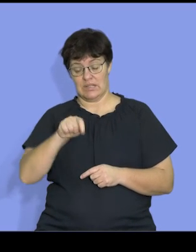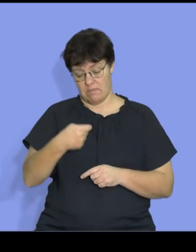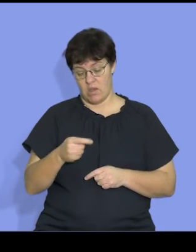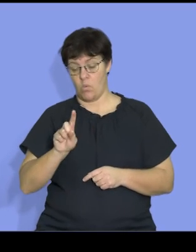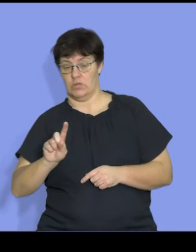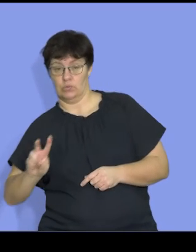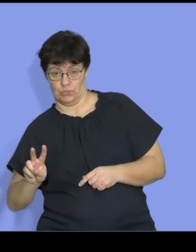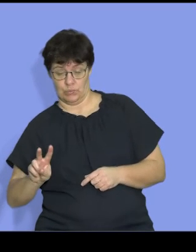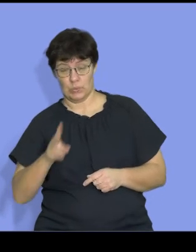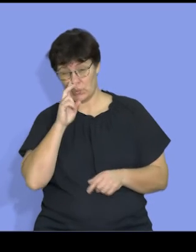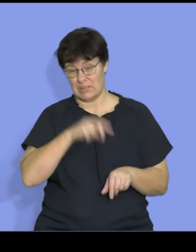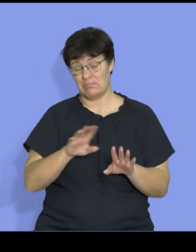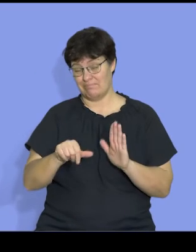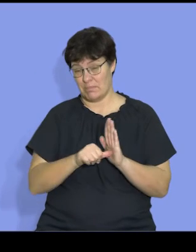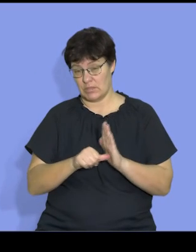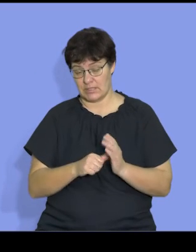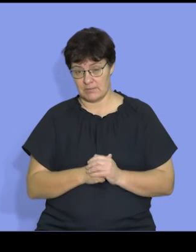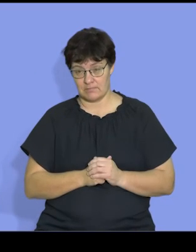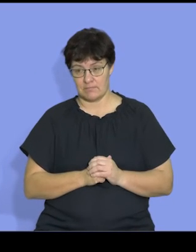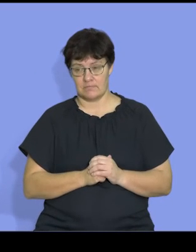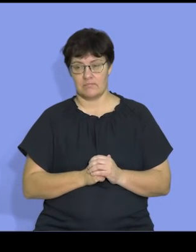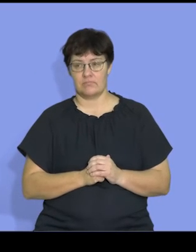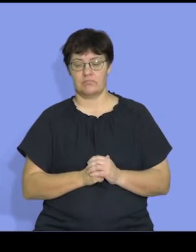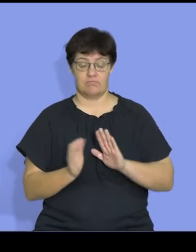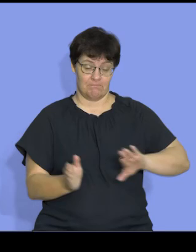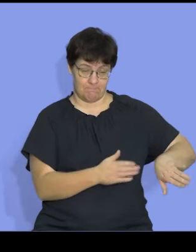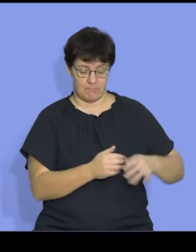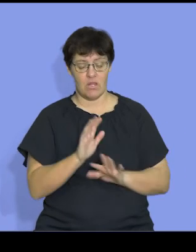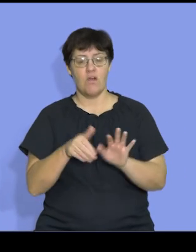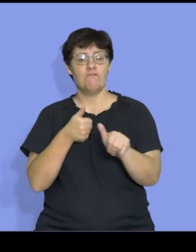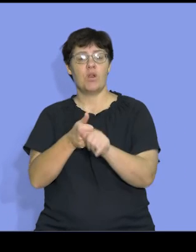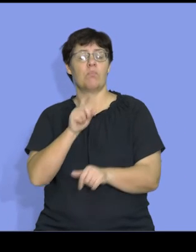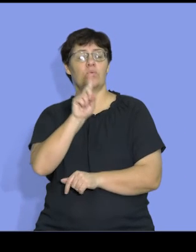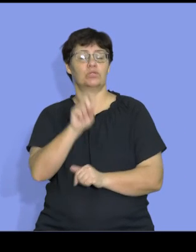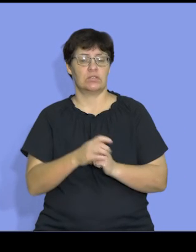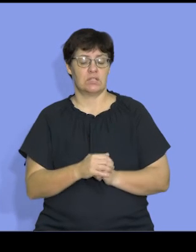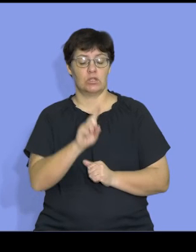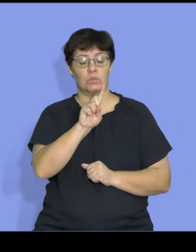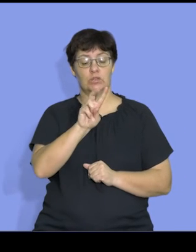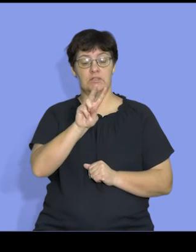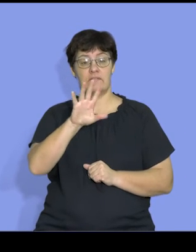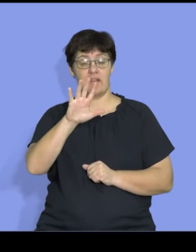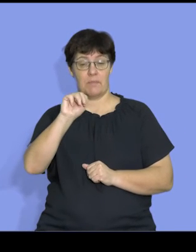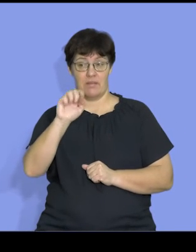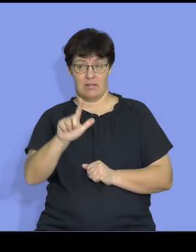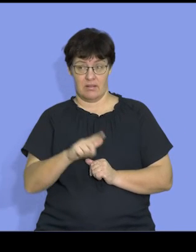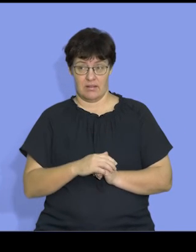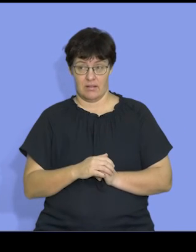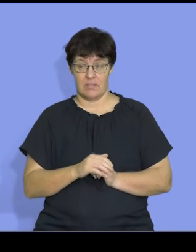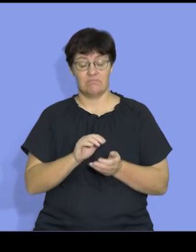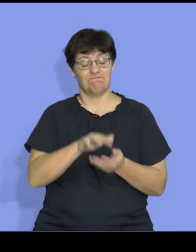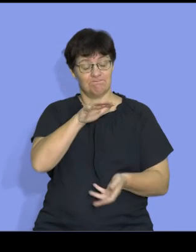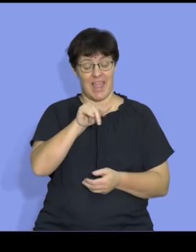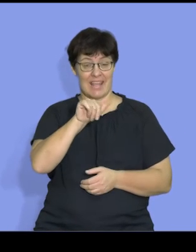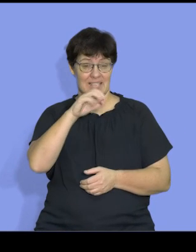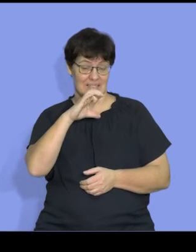important, right? Okay, and then the follow-up question, it says 25 mils, that's the volume of acid. So